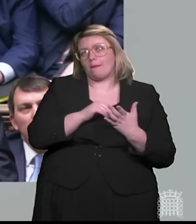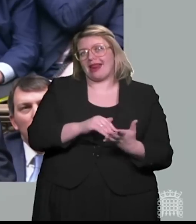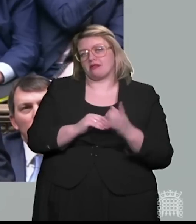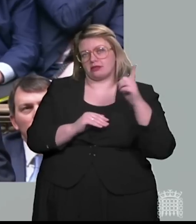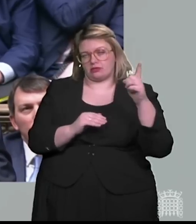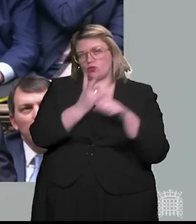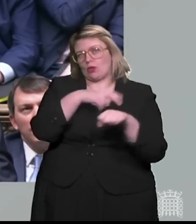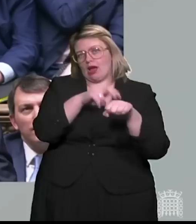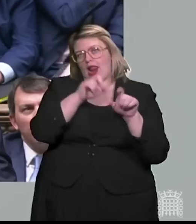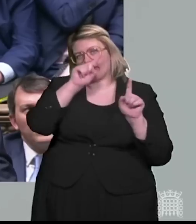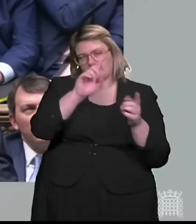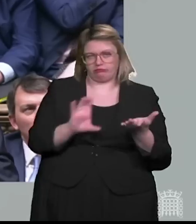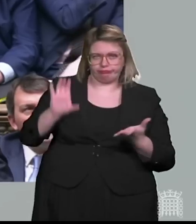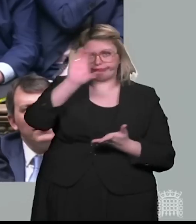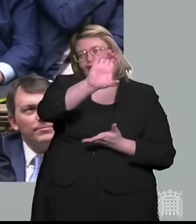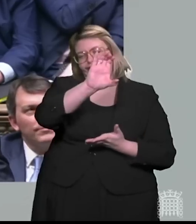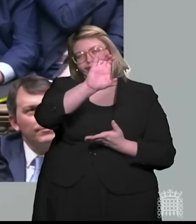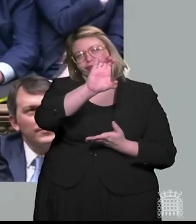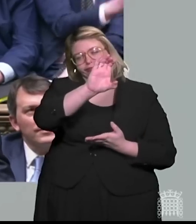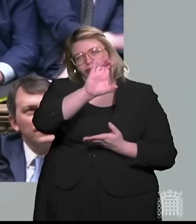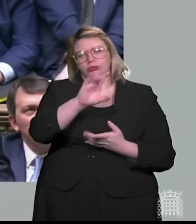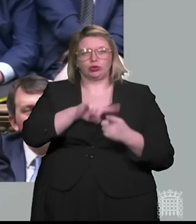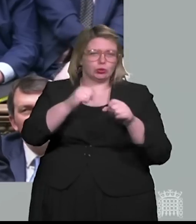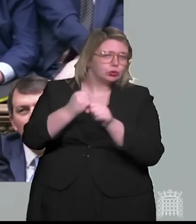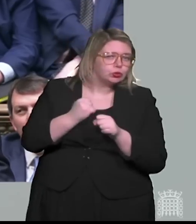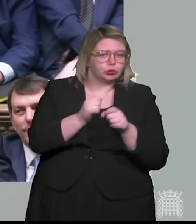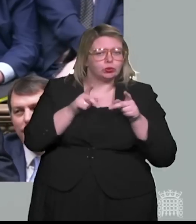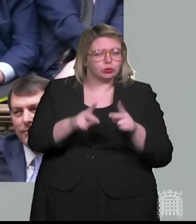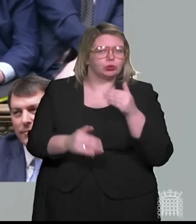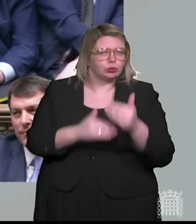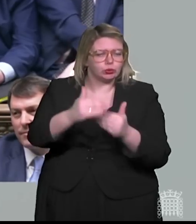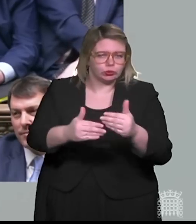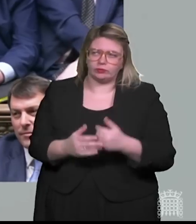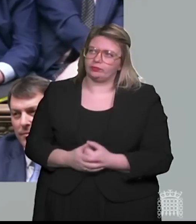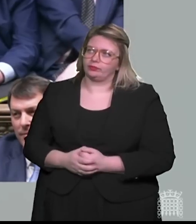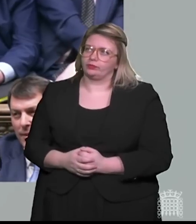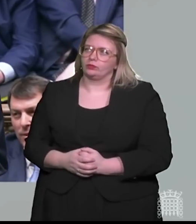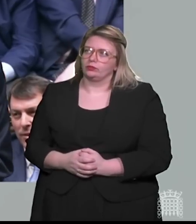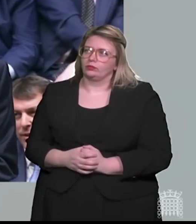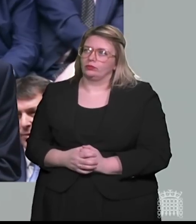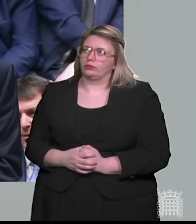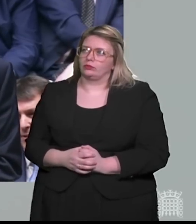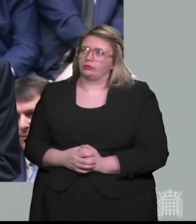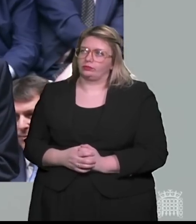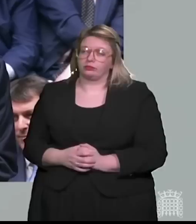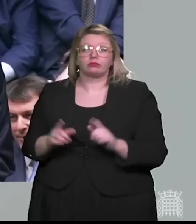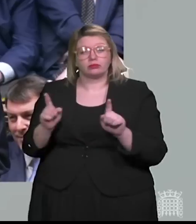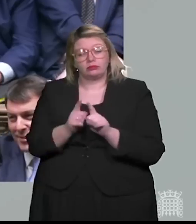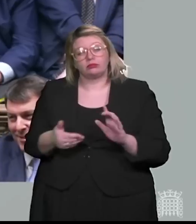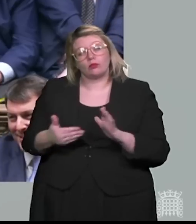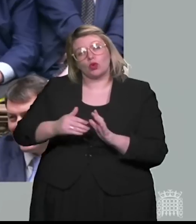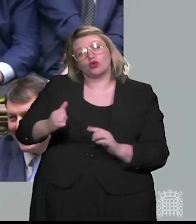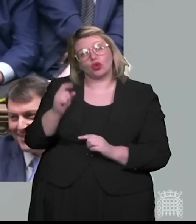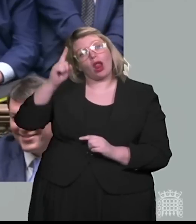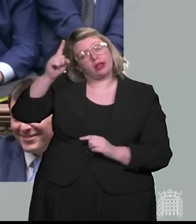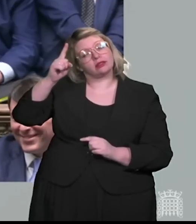million for the Northern Ireland Executive as a result of Barnett's consequentials. On top of which in Scotland